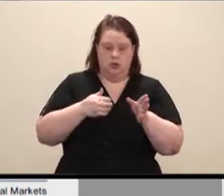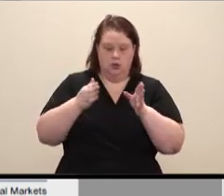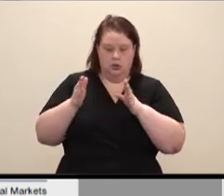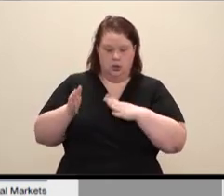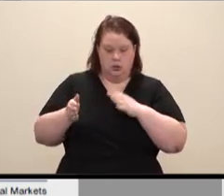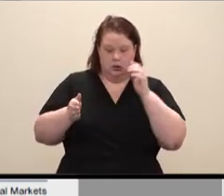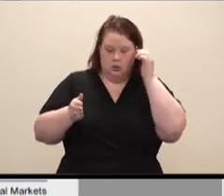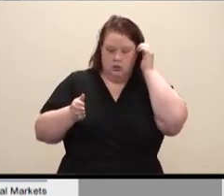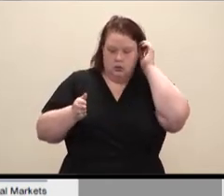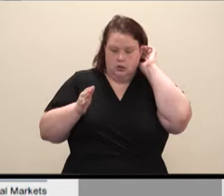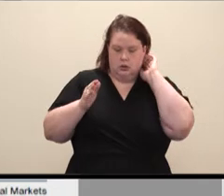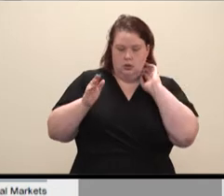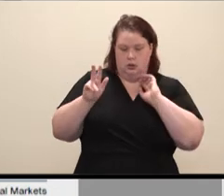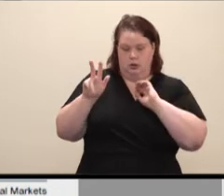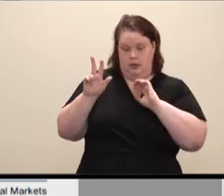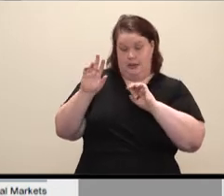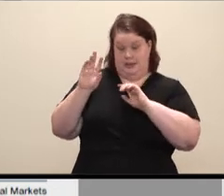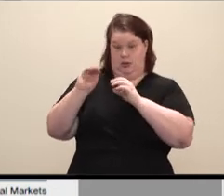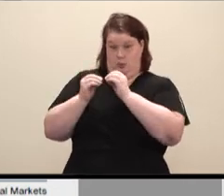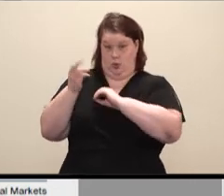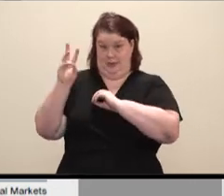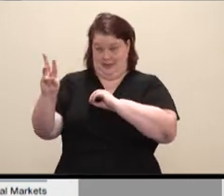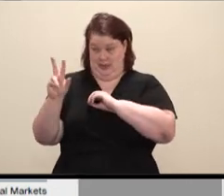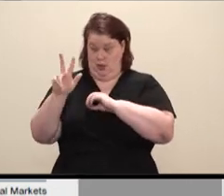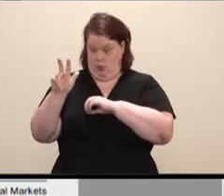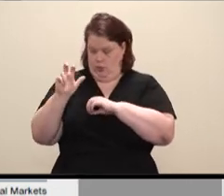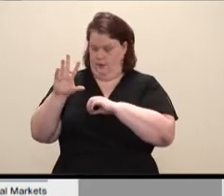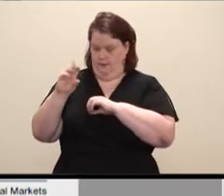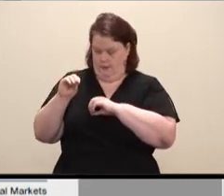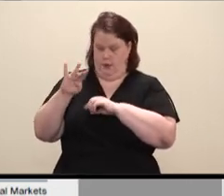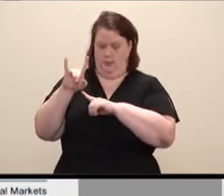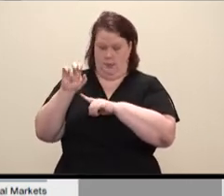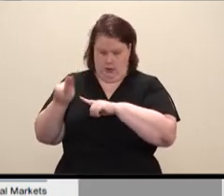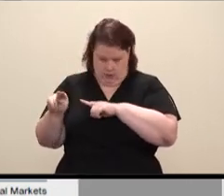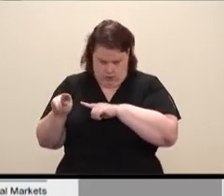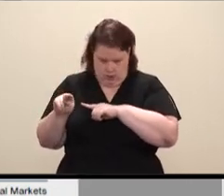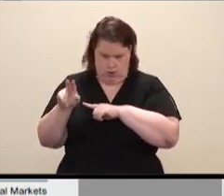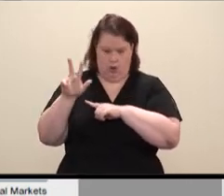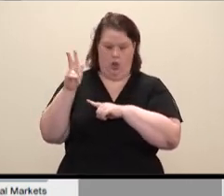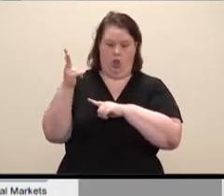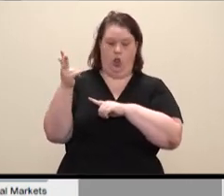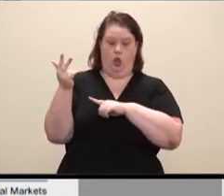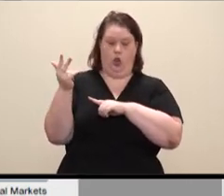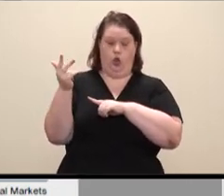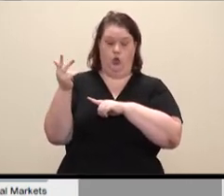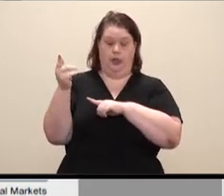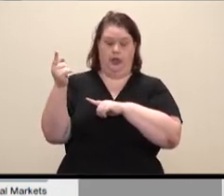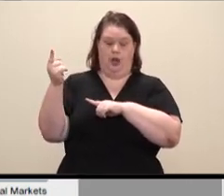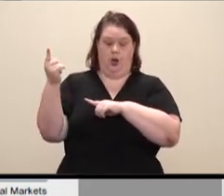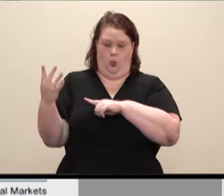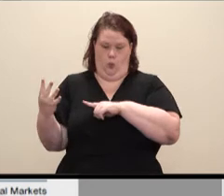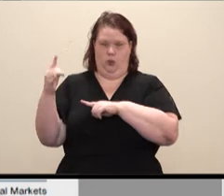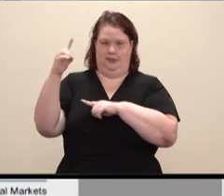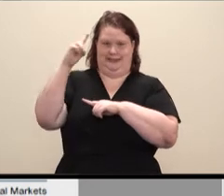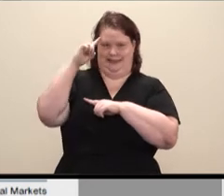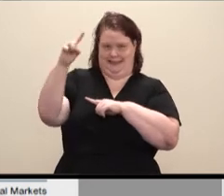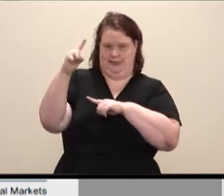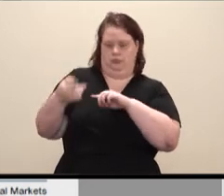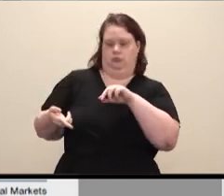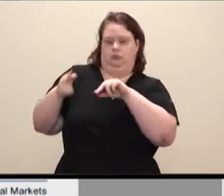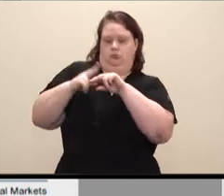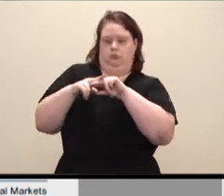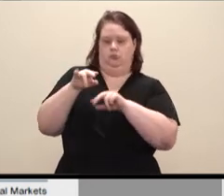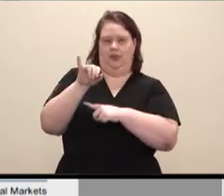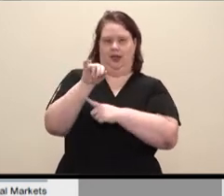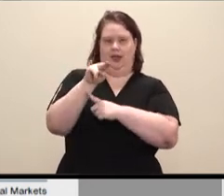then scenario 6, $350 million is 13.25 cents, the increase on the INS